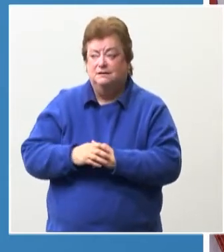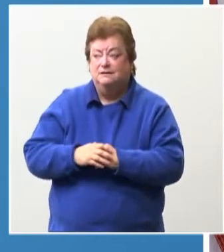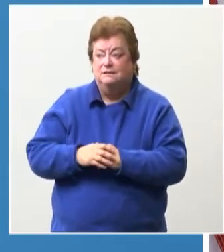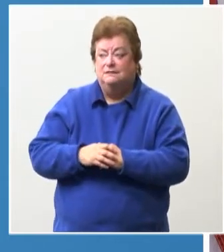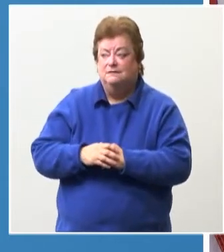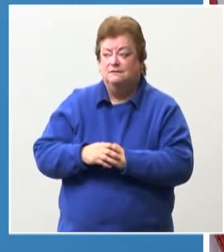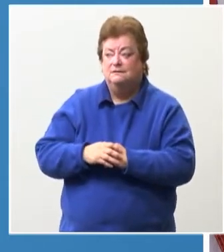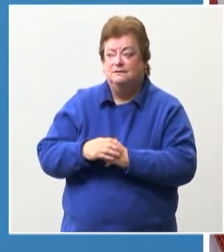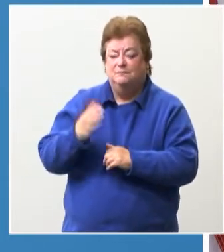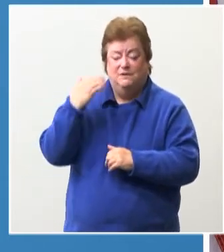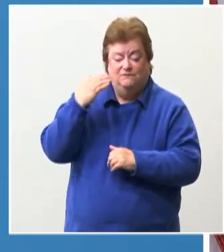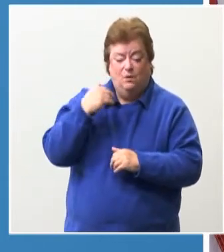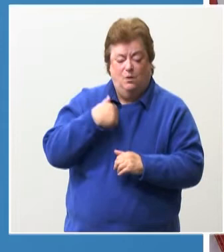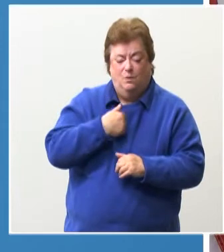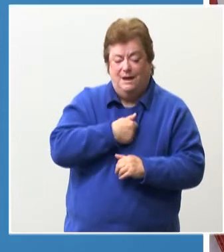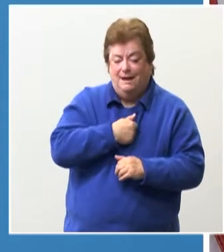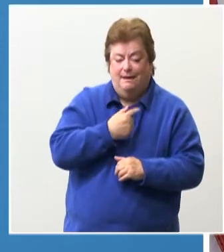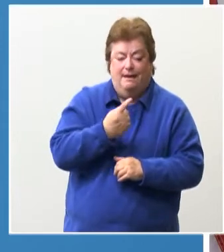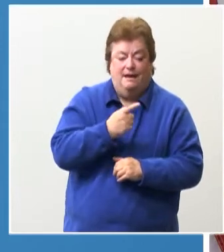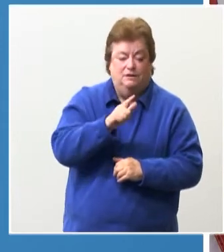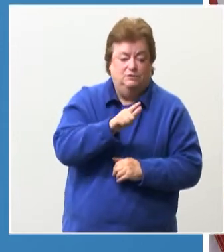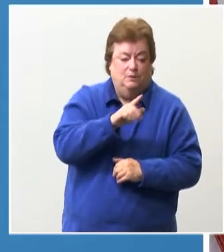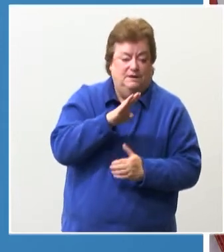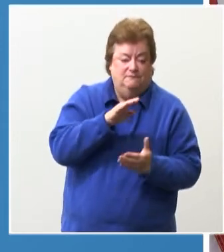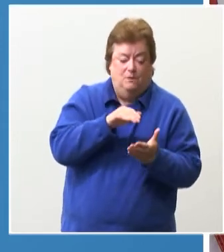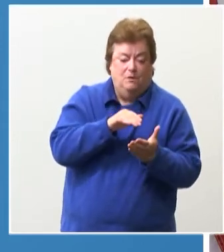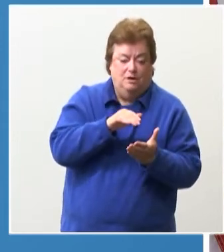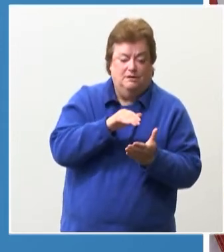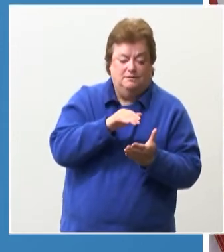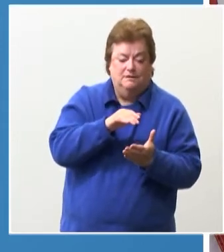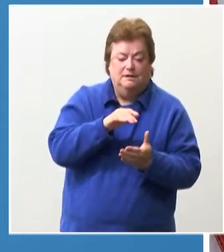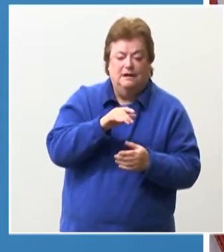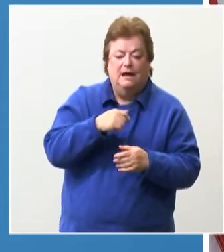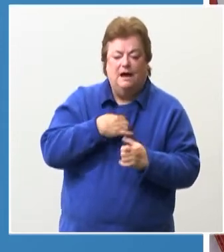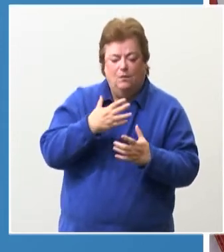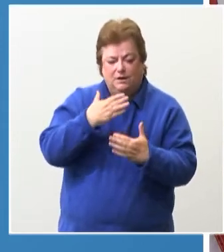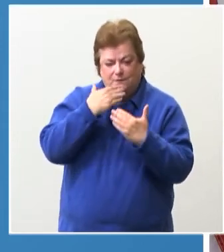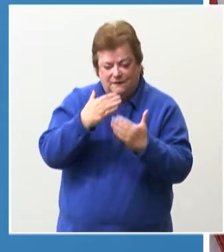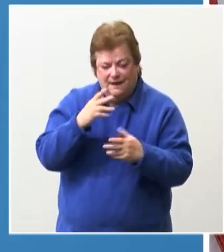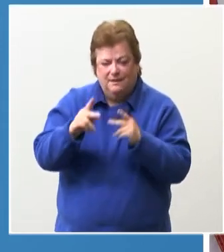in the 4 weeks before that. I want to thank our residents for being